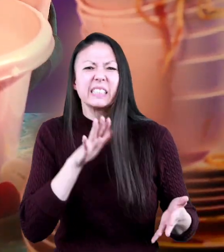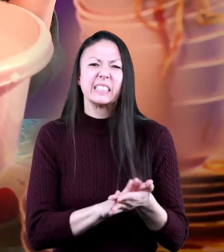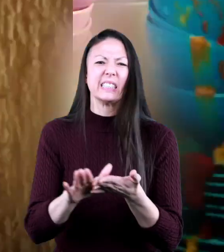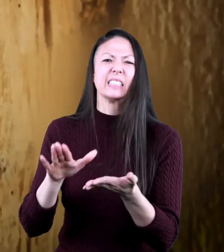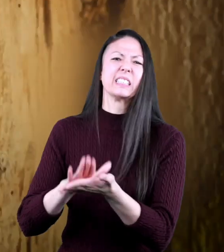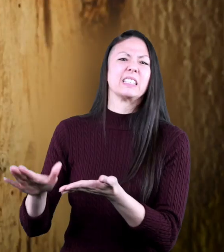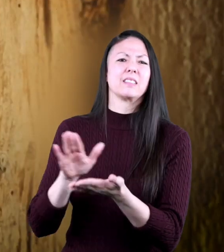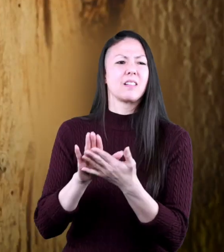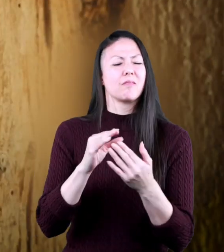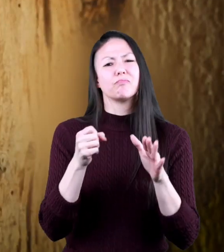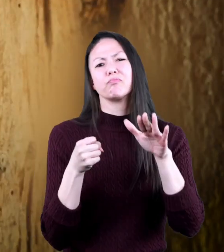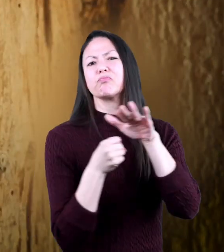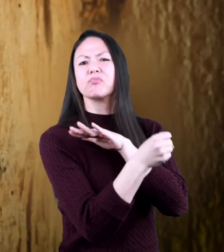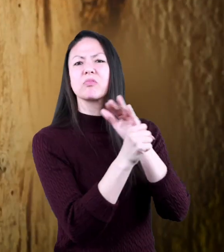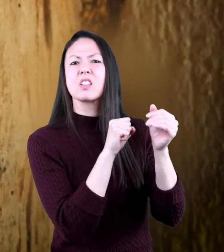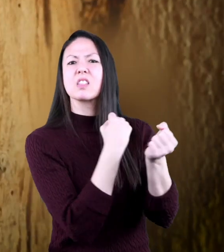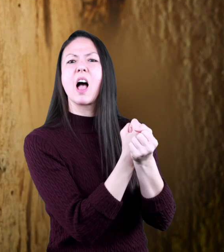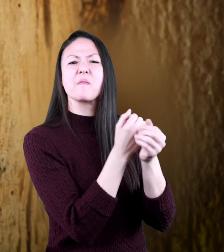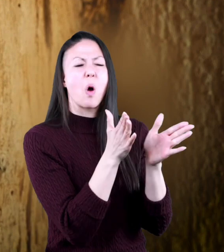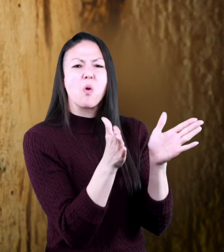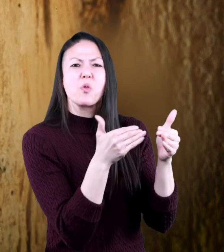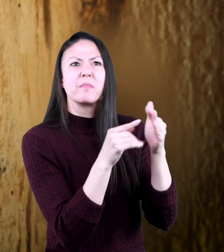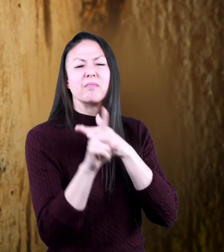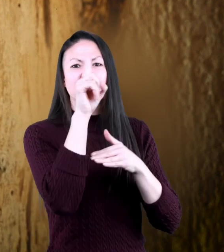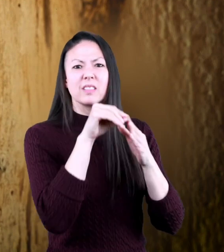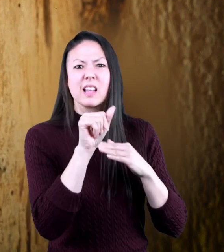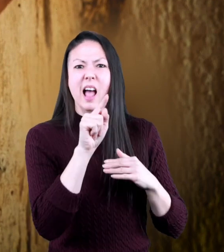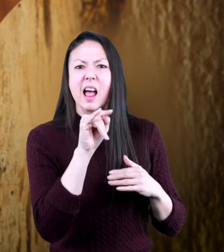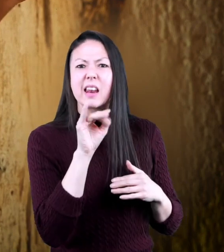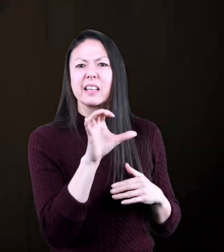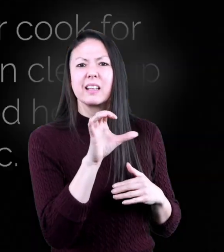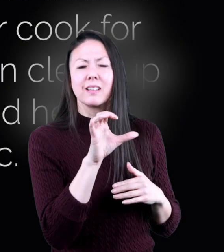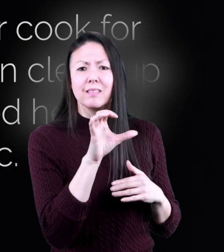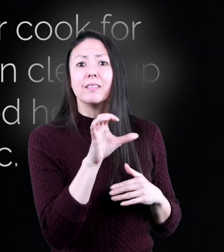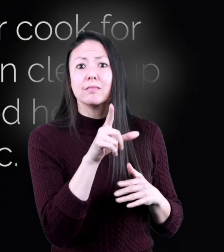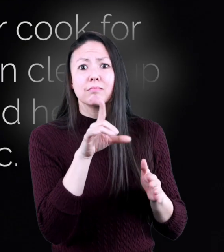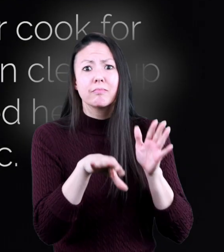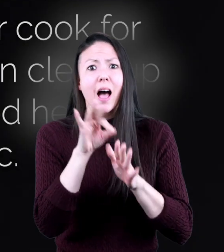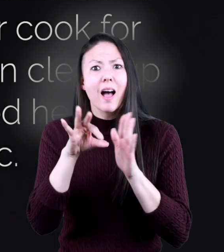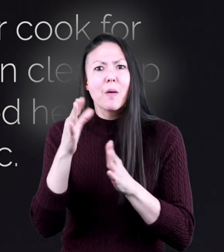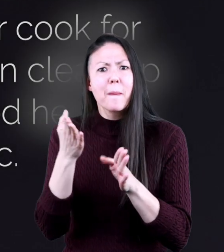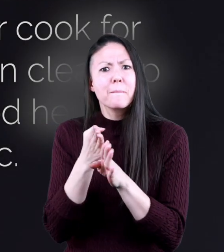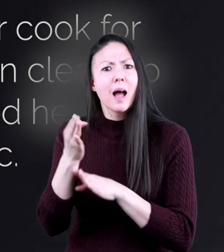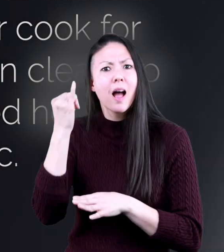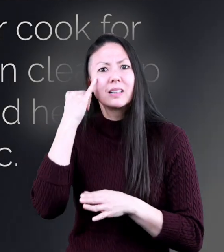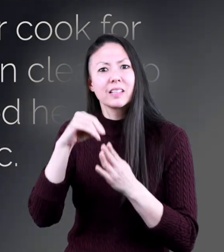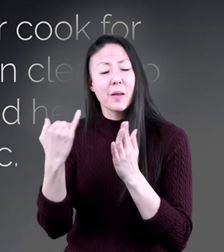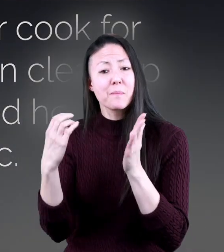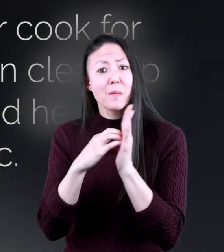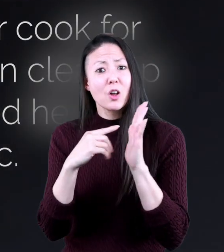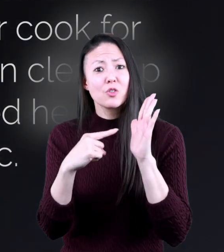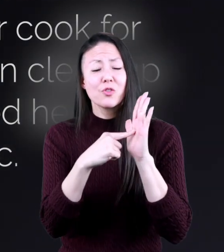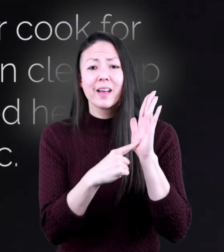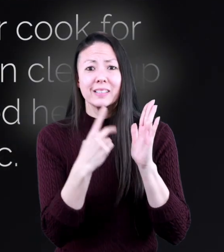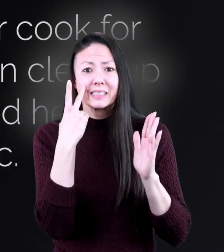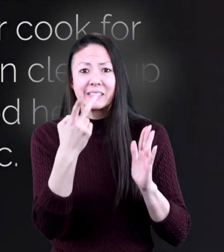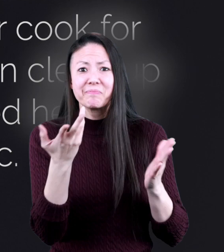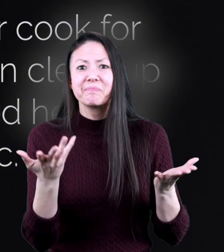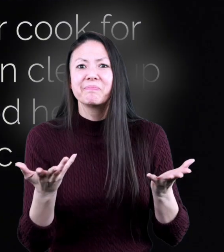messes. She often locked her in a small room in the attic. Did you discover the main idea in this